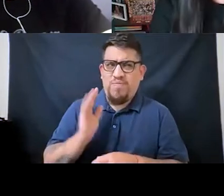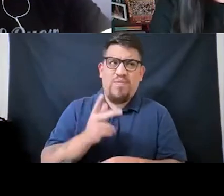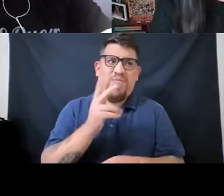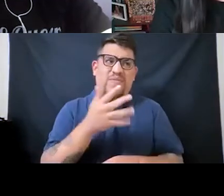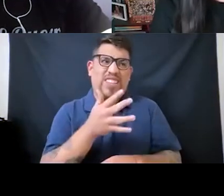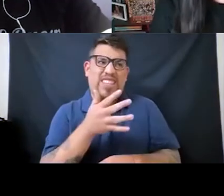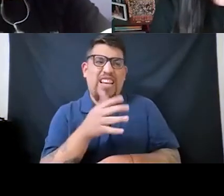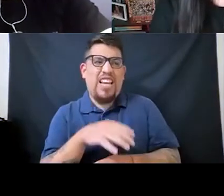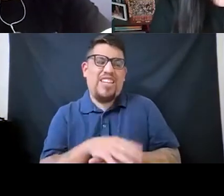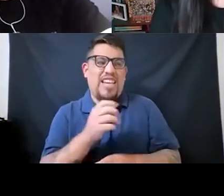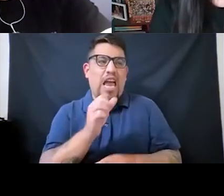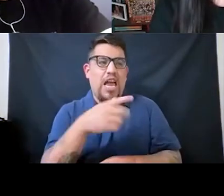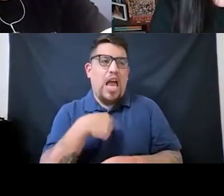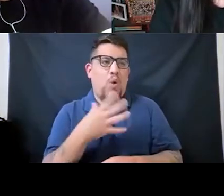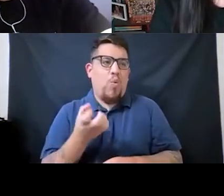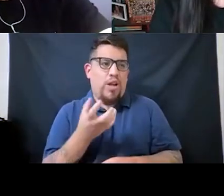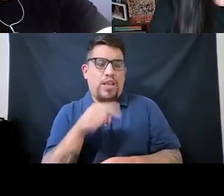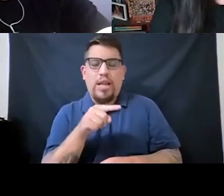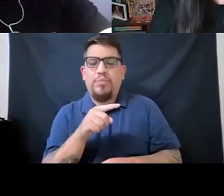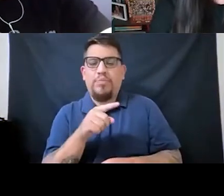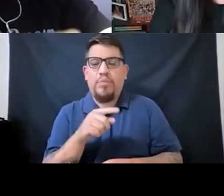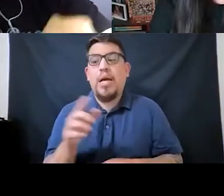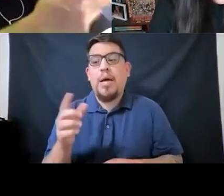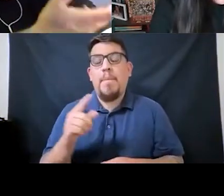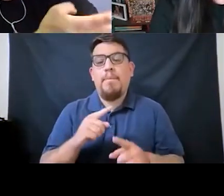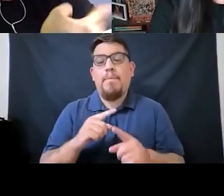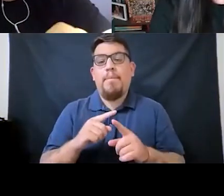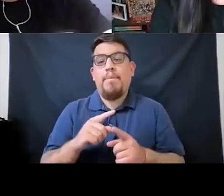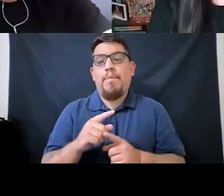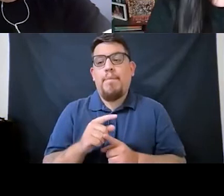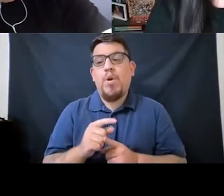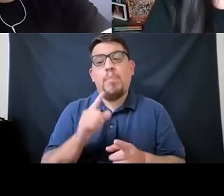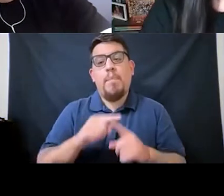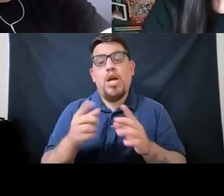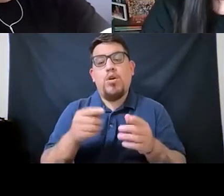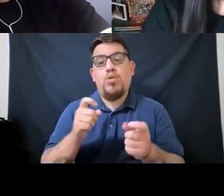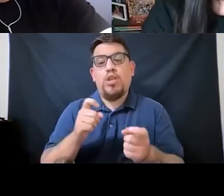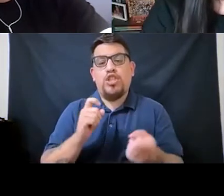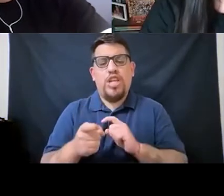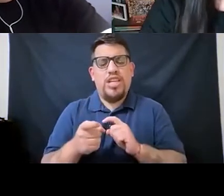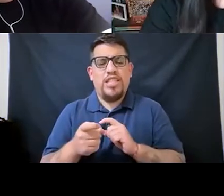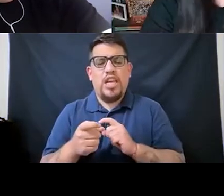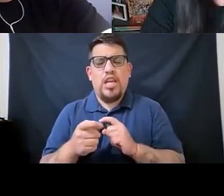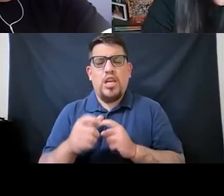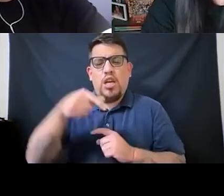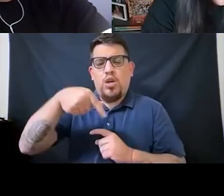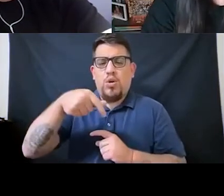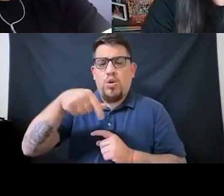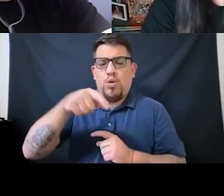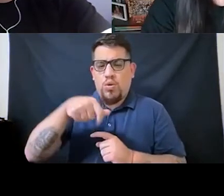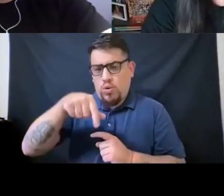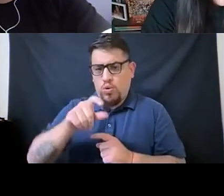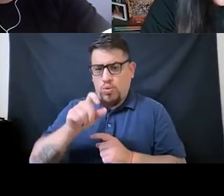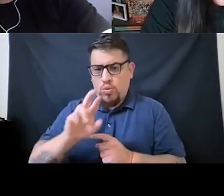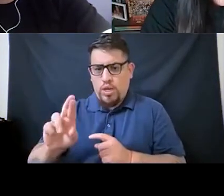one. But originally, so we reversed it and it was like Queer and Fat when I, when we couldn't get